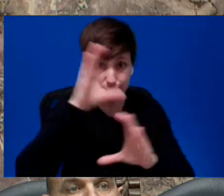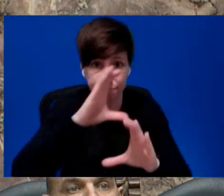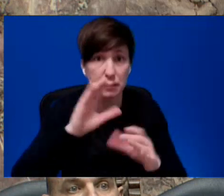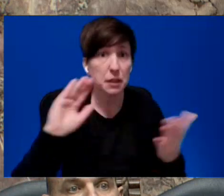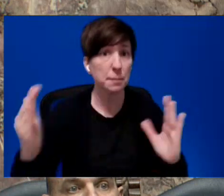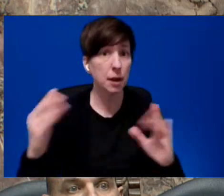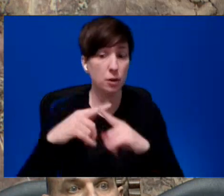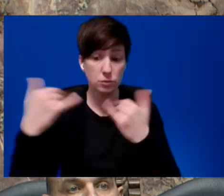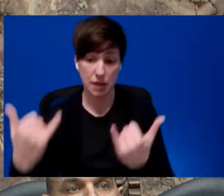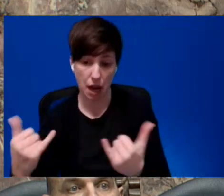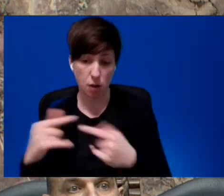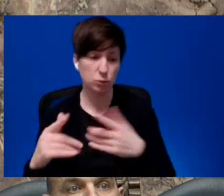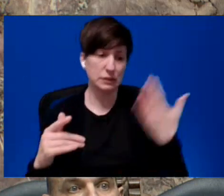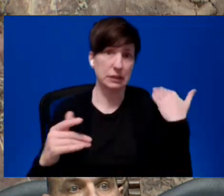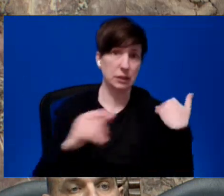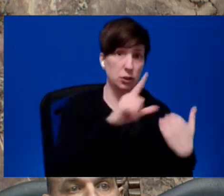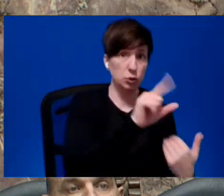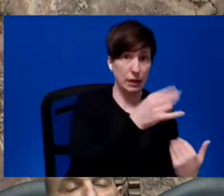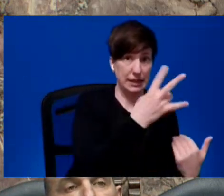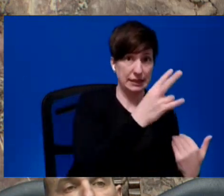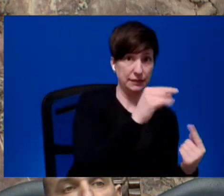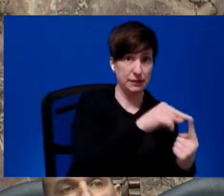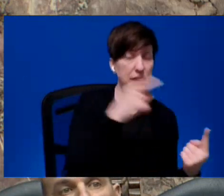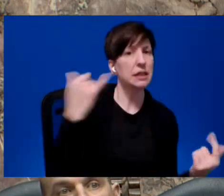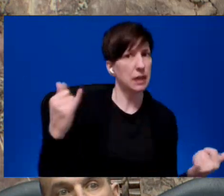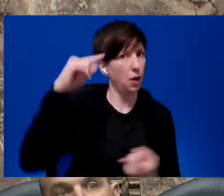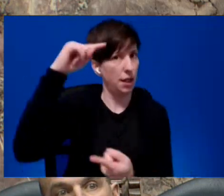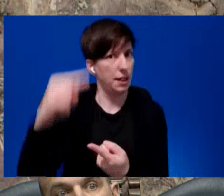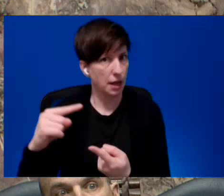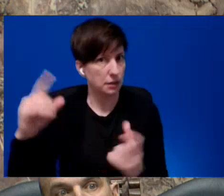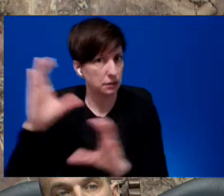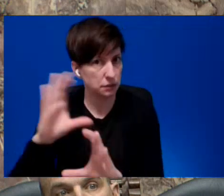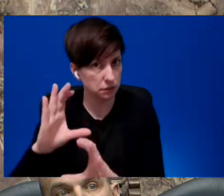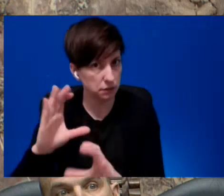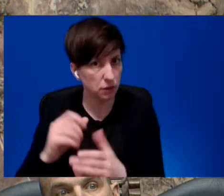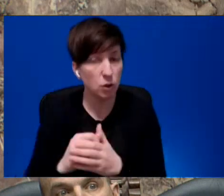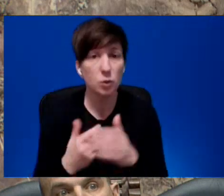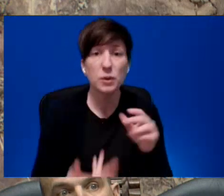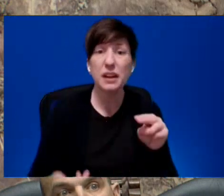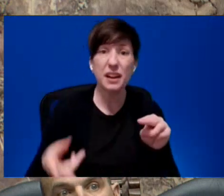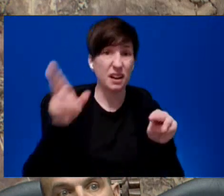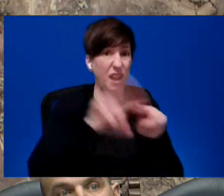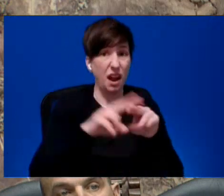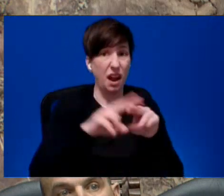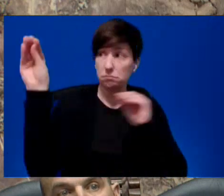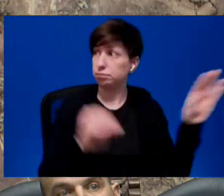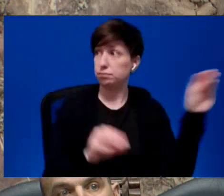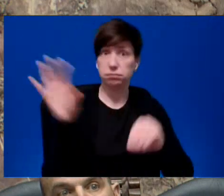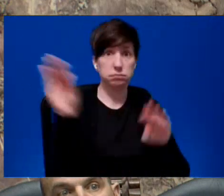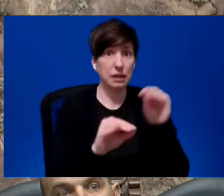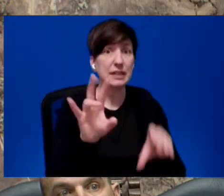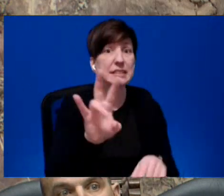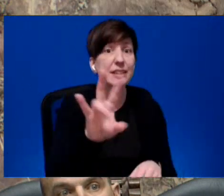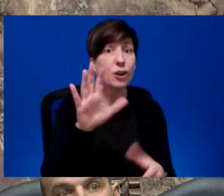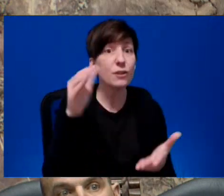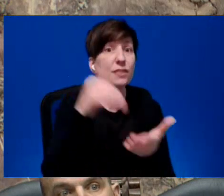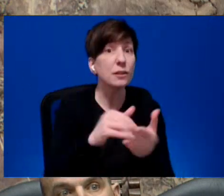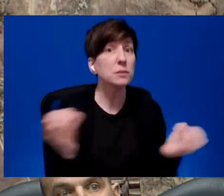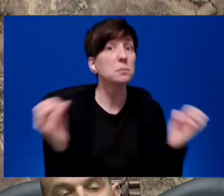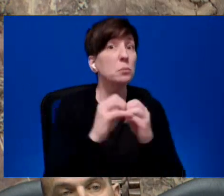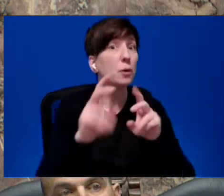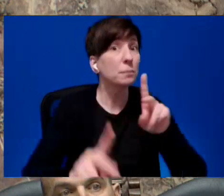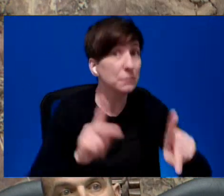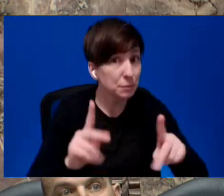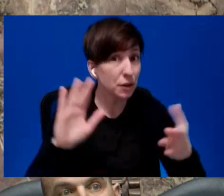we've added literally, Honourable Speaker, 700,000 more people in the province. We have more work to do. We don't see